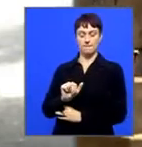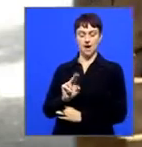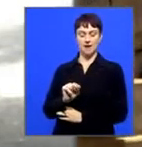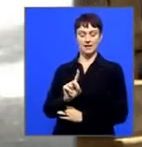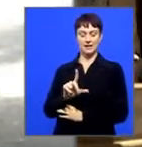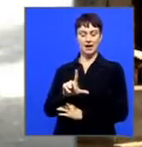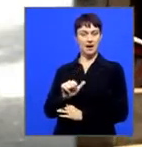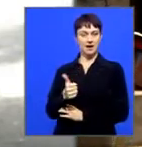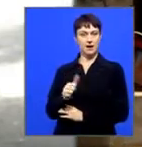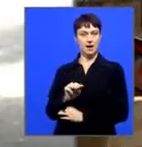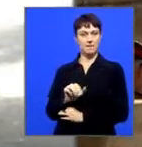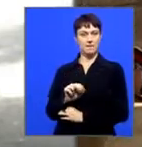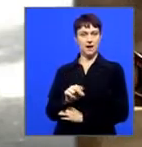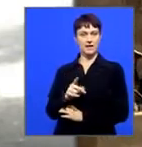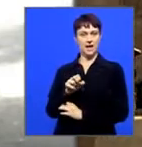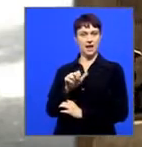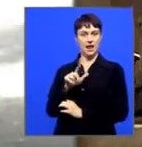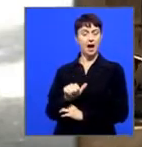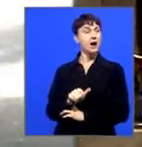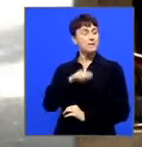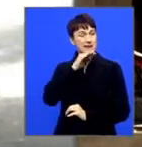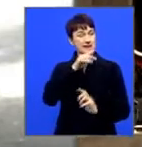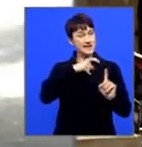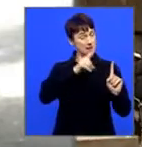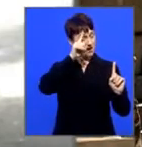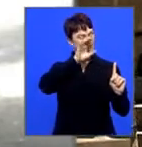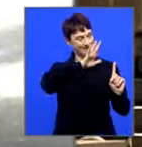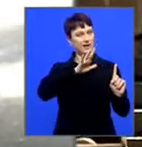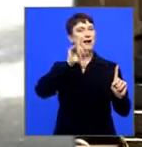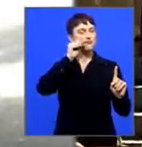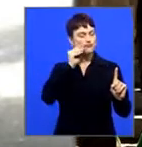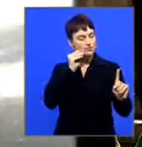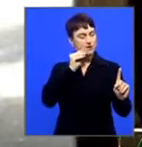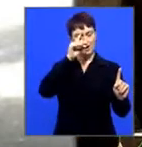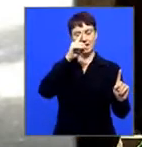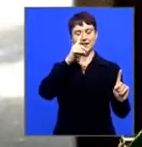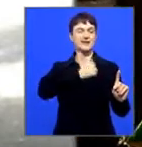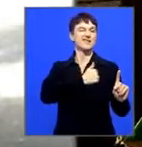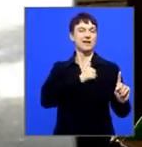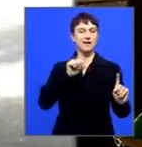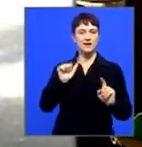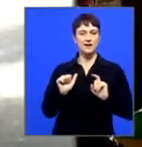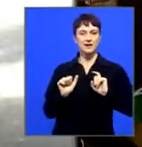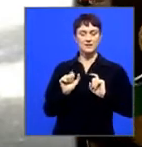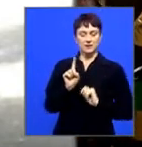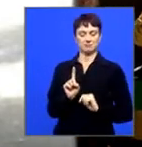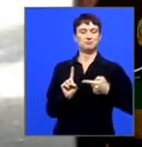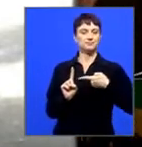You know, his grief is so visible. I think it just